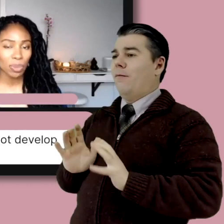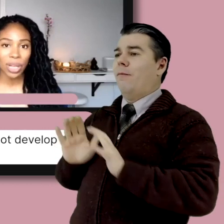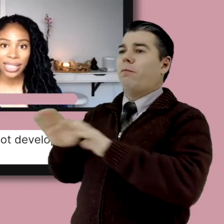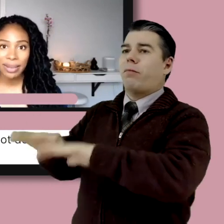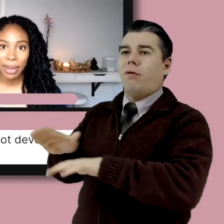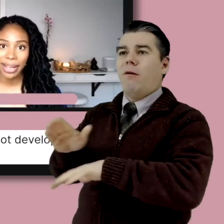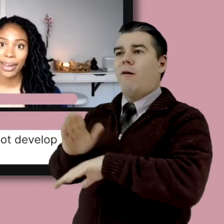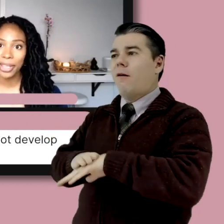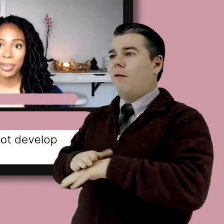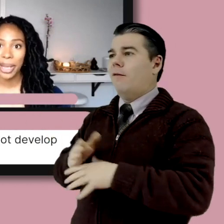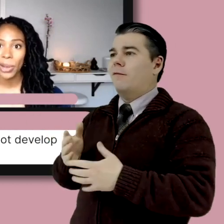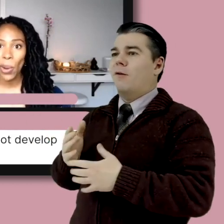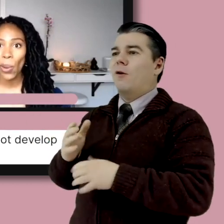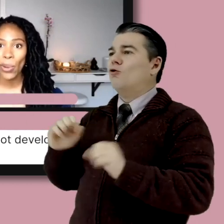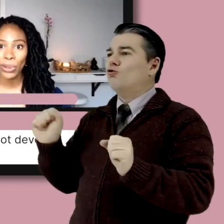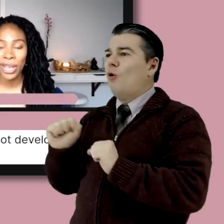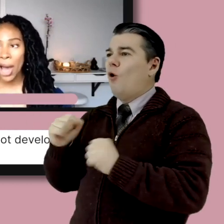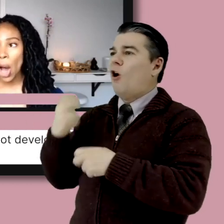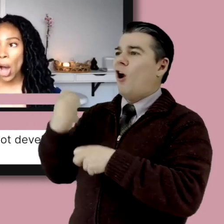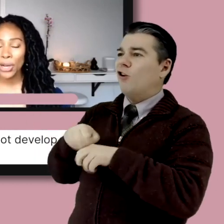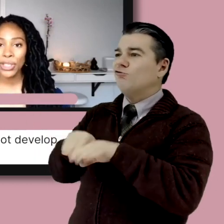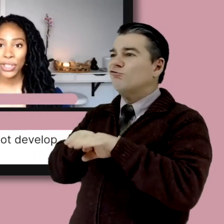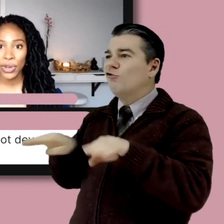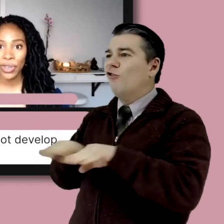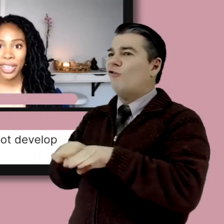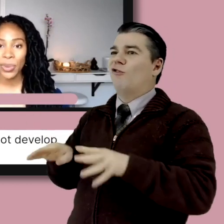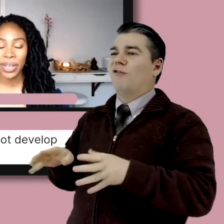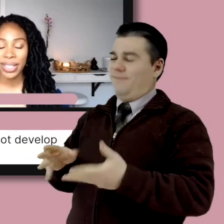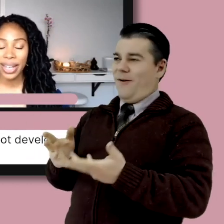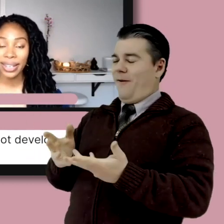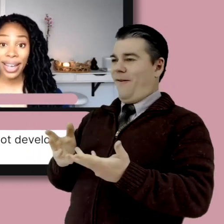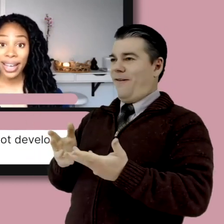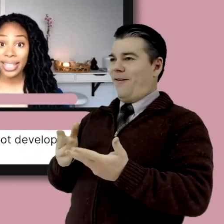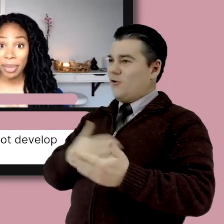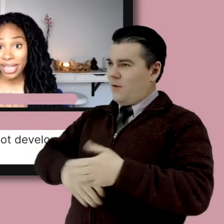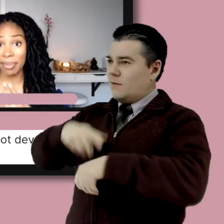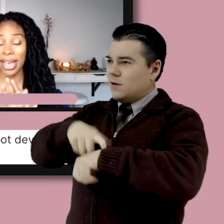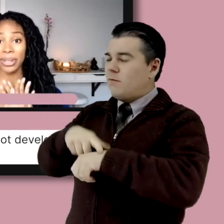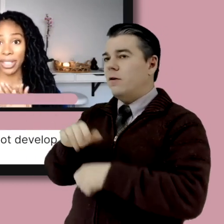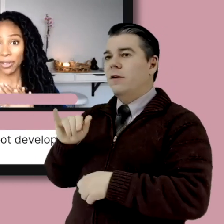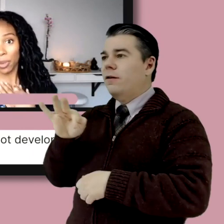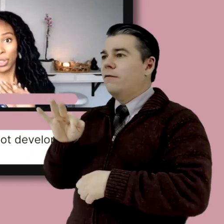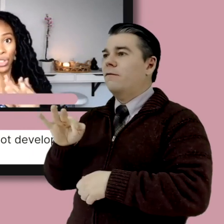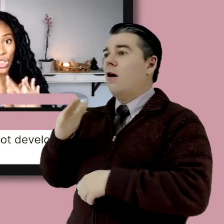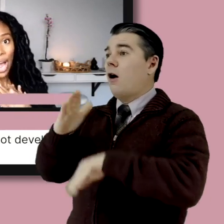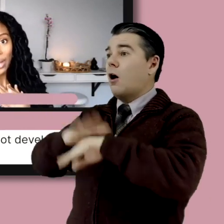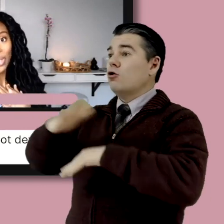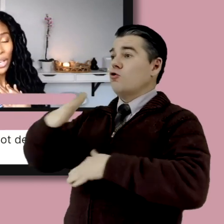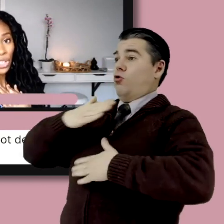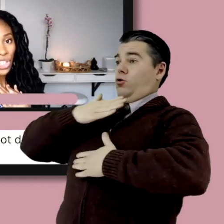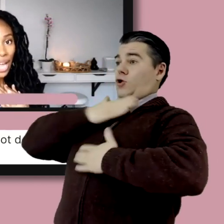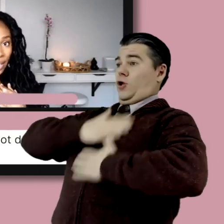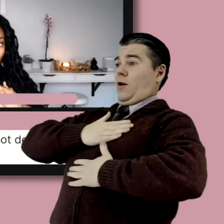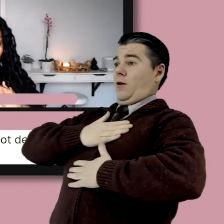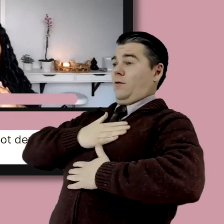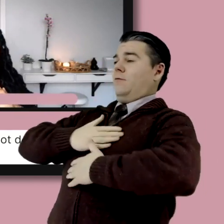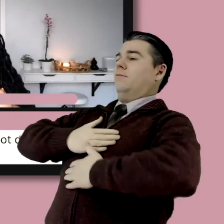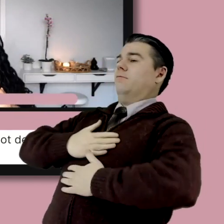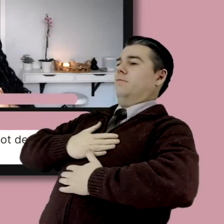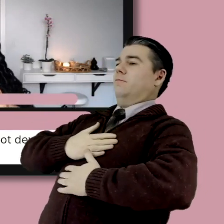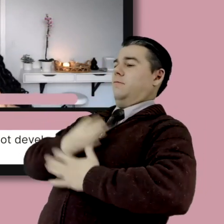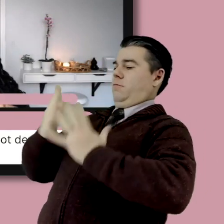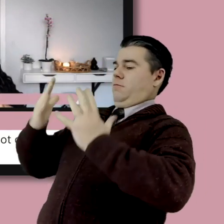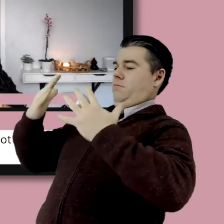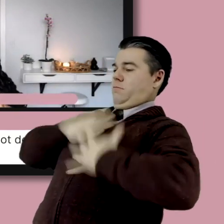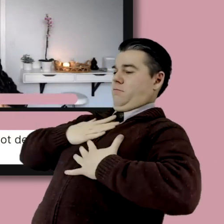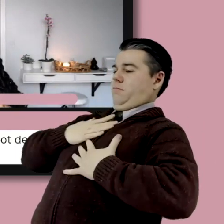as just placing my kid on some like cold, hard surface, where it's like, tummy time counts if you put your child on your chest and you're just like